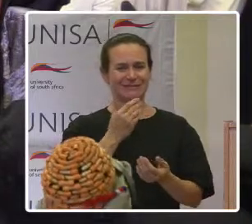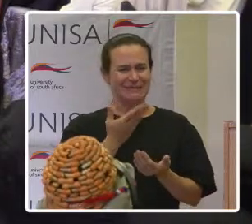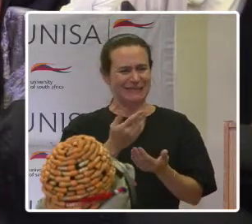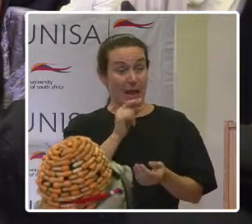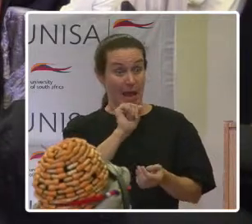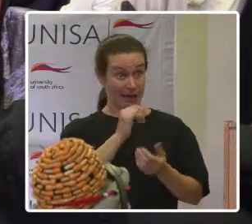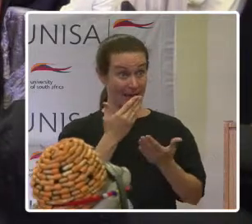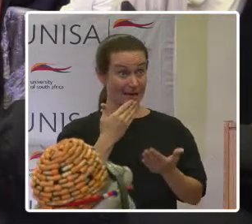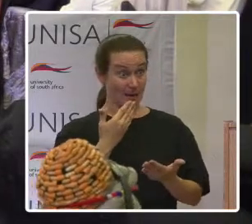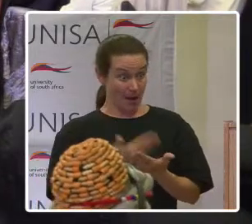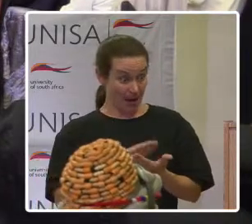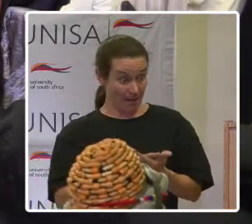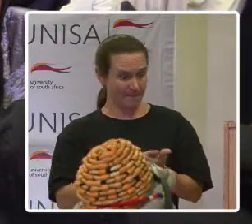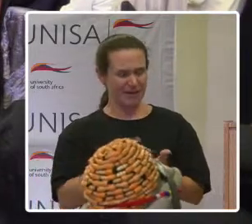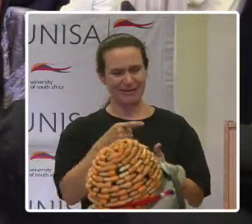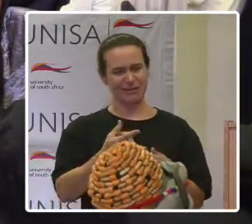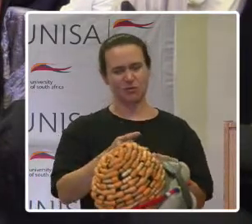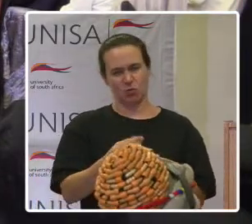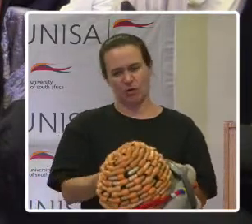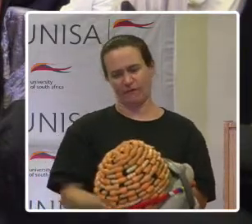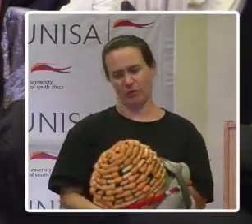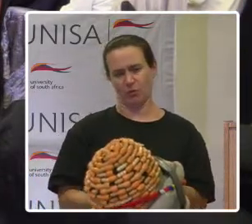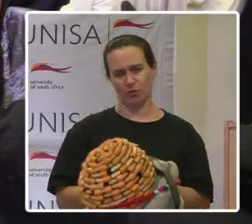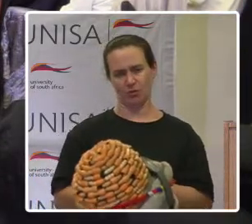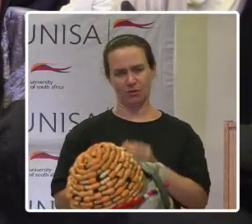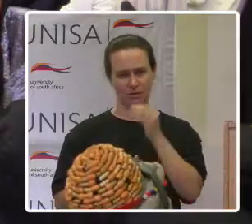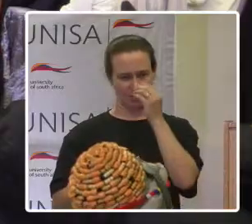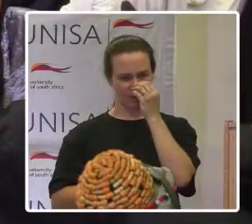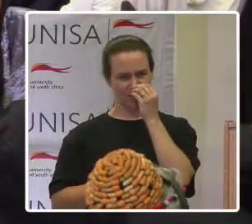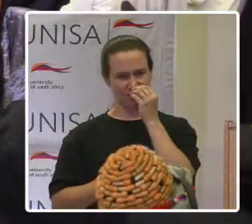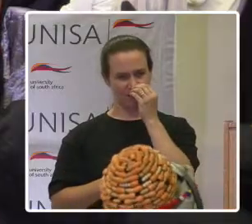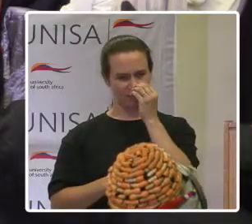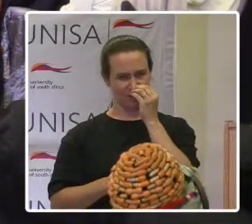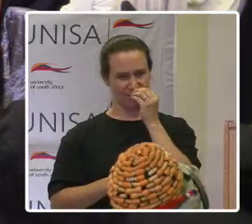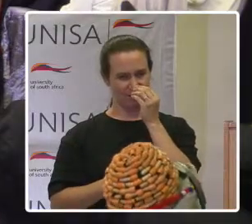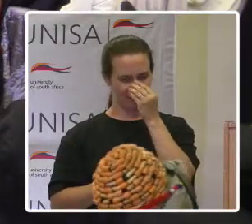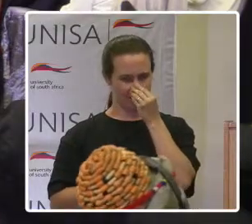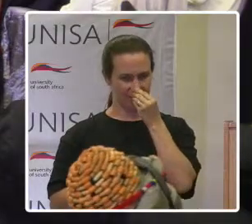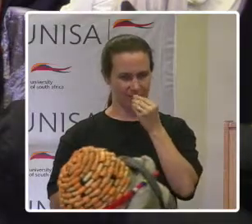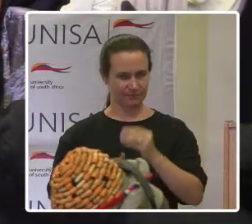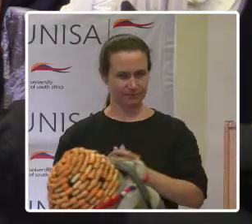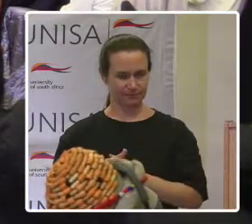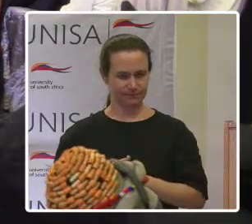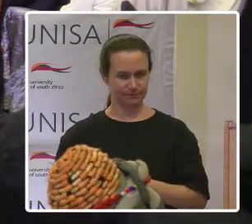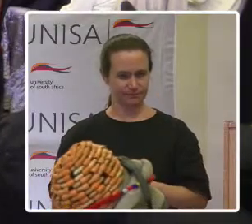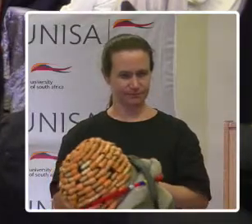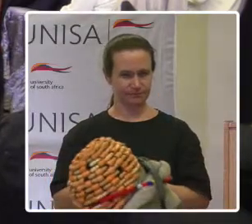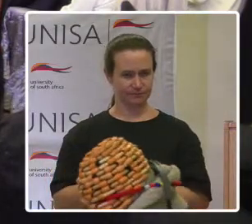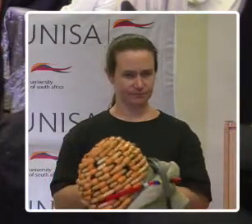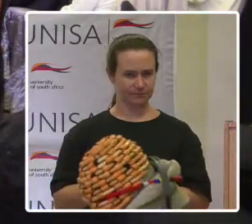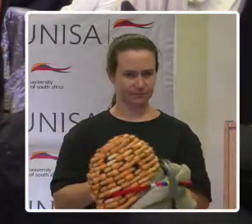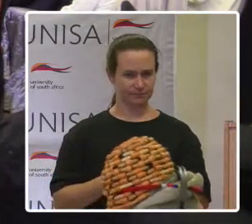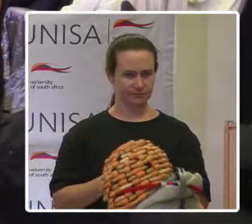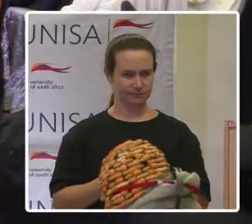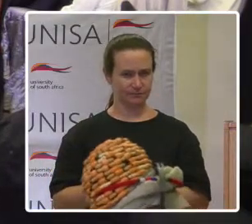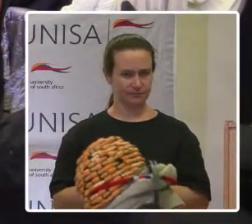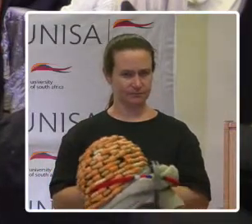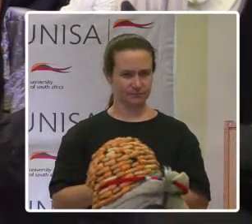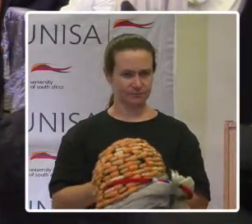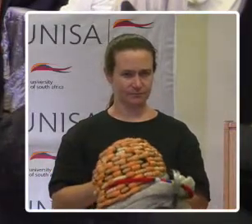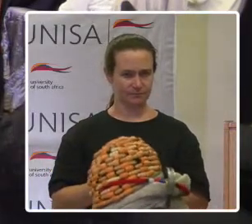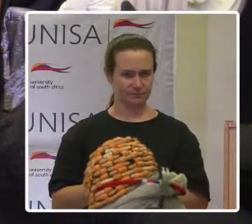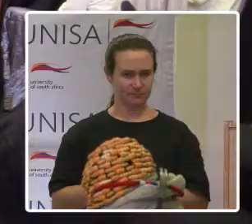docked. You heard me. They are not grounded, they are docked. The question I